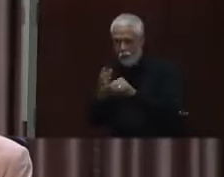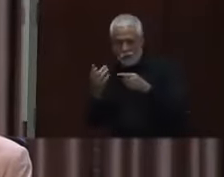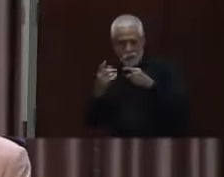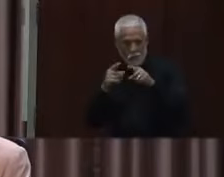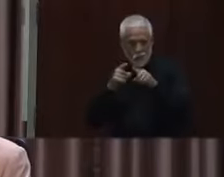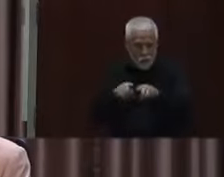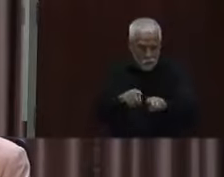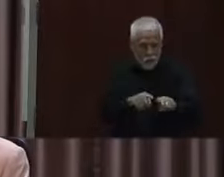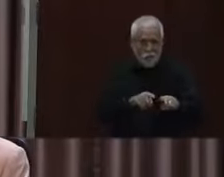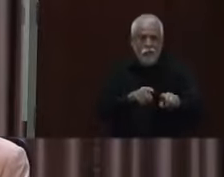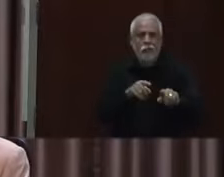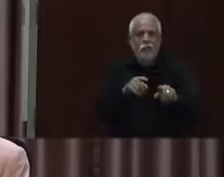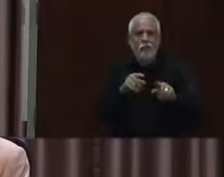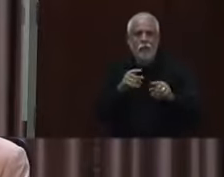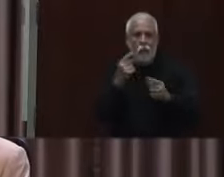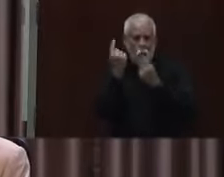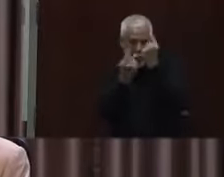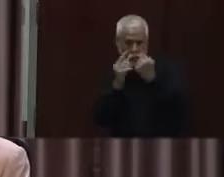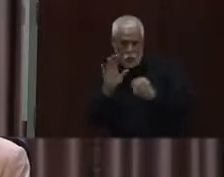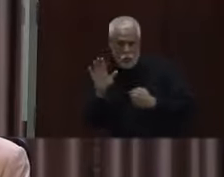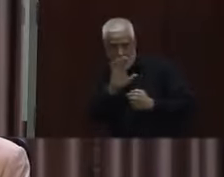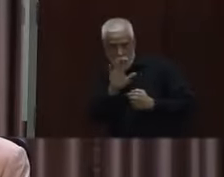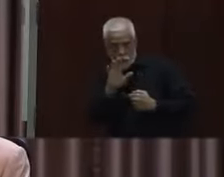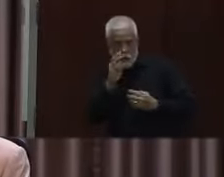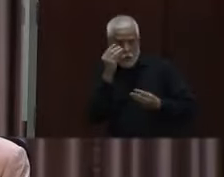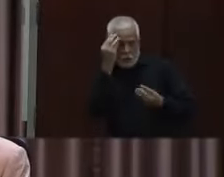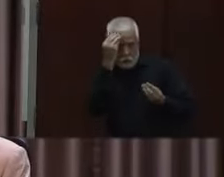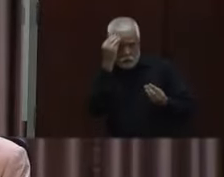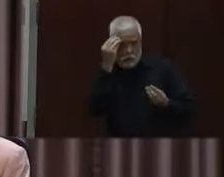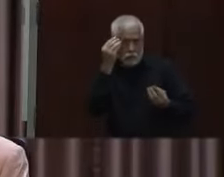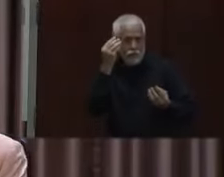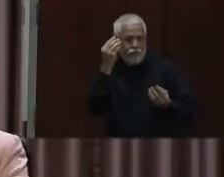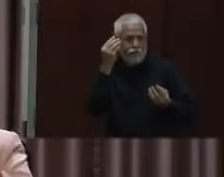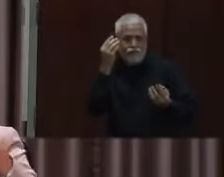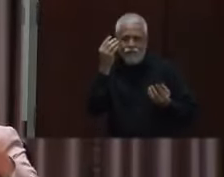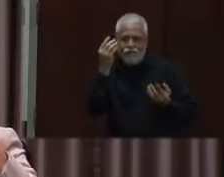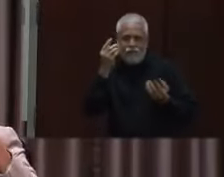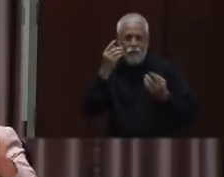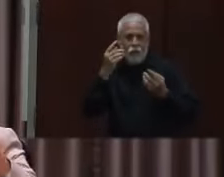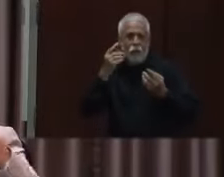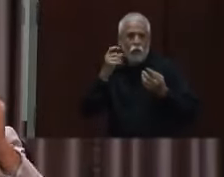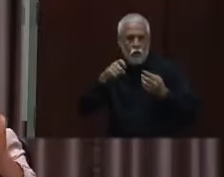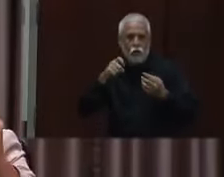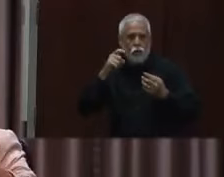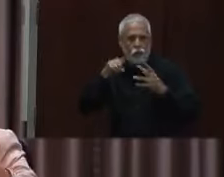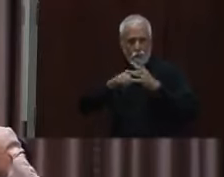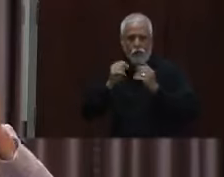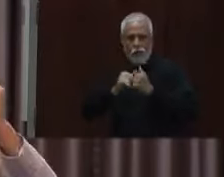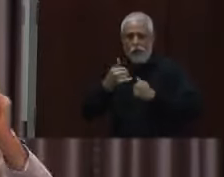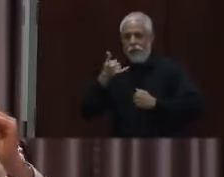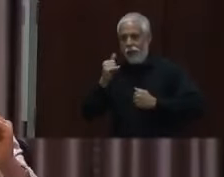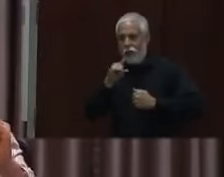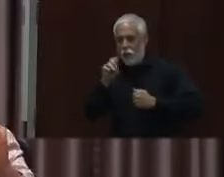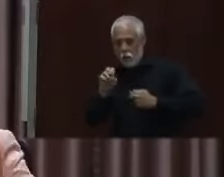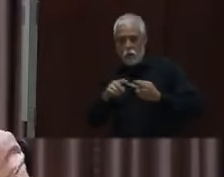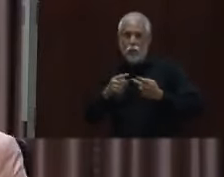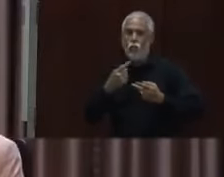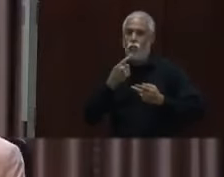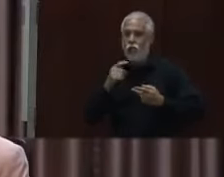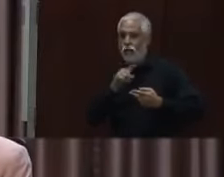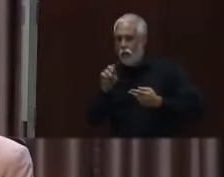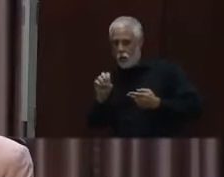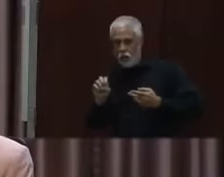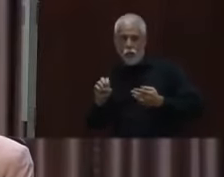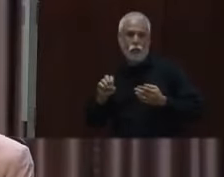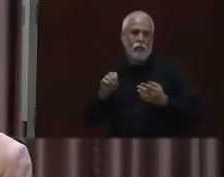way, I'm just interested in sort of the latest thinking on what we need to, when we go into sort of that yellow zone, when we're in that red zone,